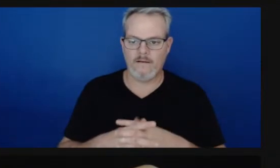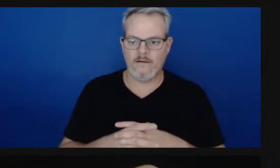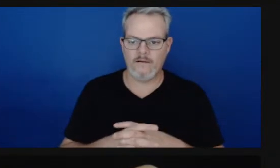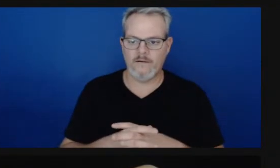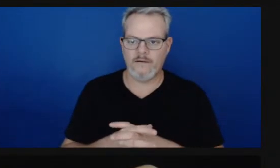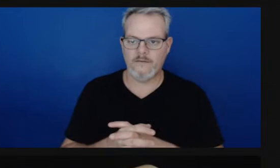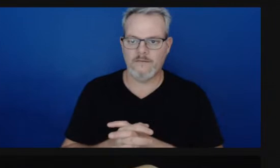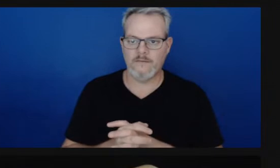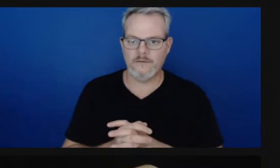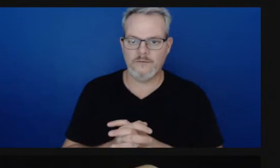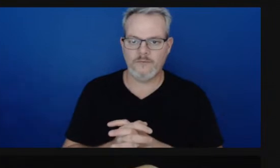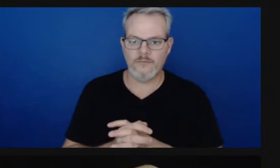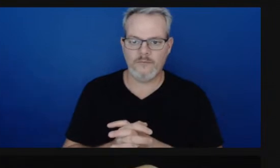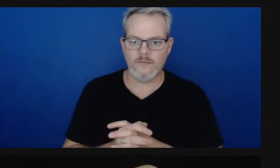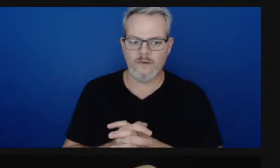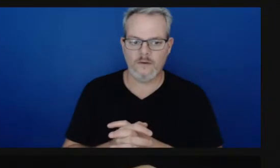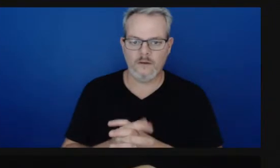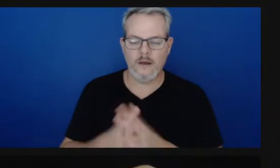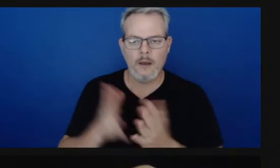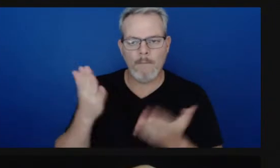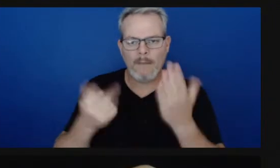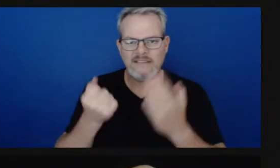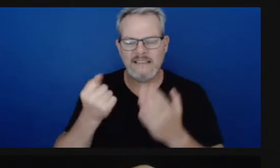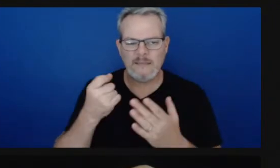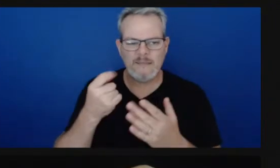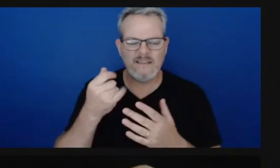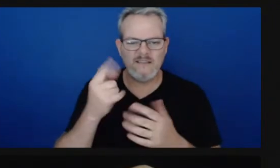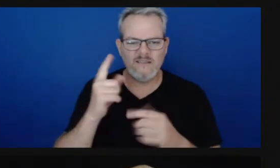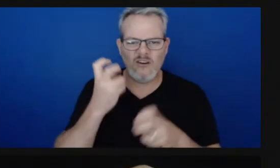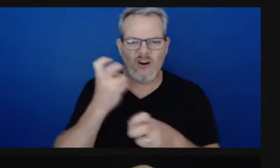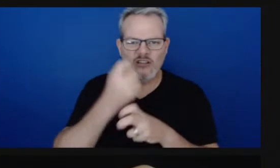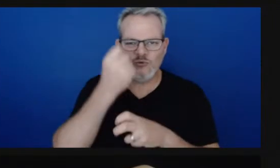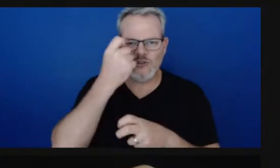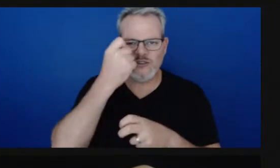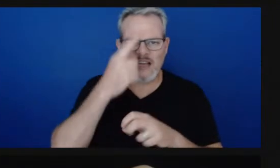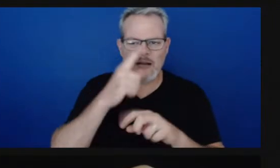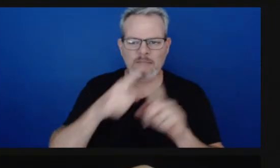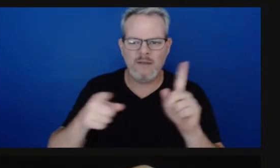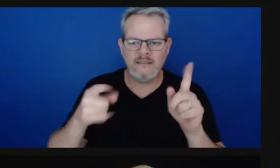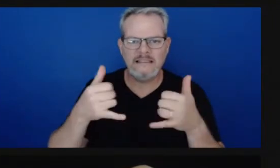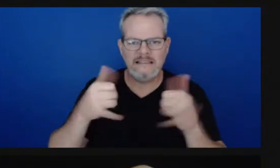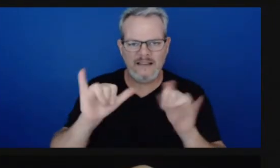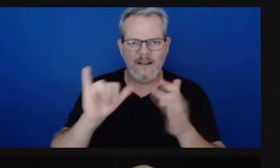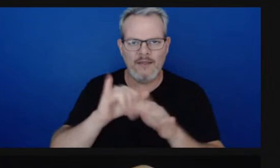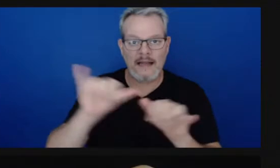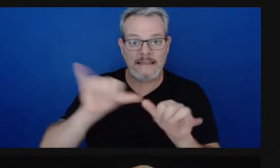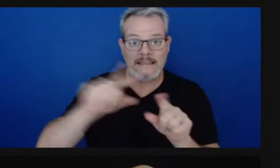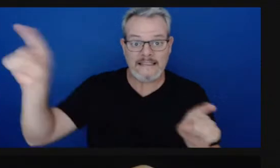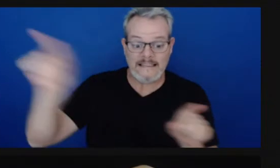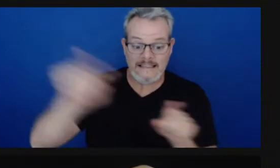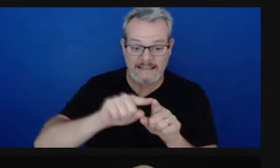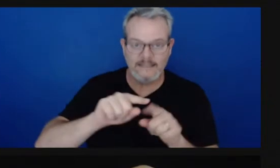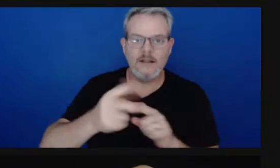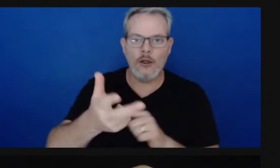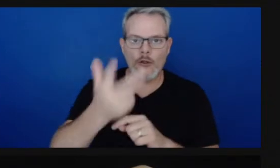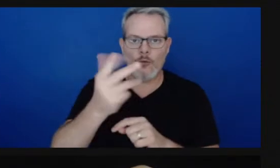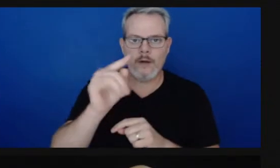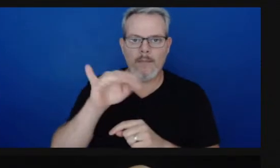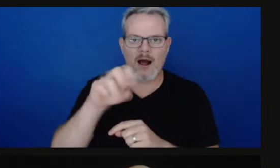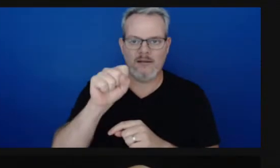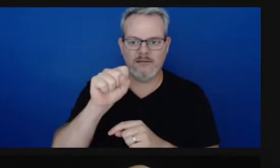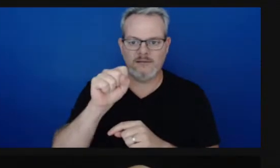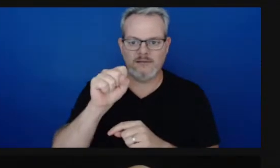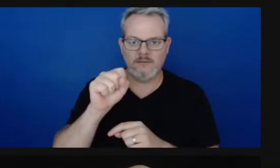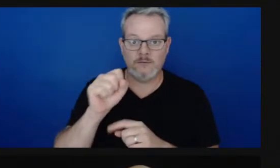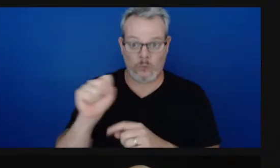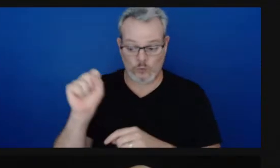And that maybe is a little misleading for people because it's still, this distance is still 3 miles between these two areas. So yes, it's